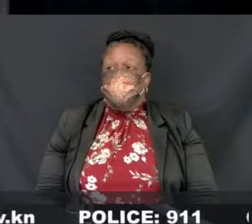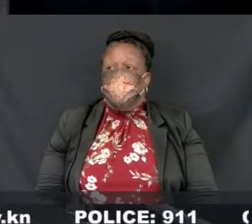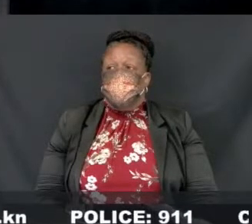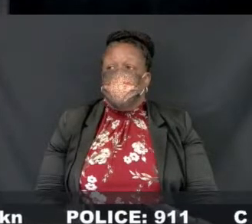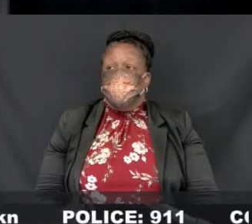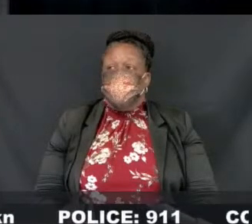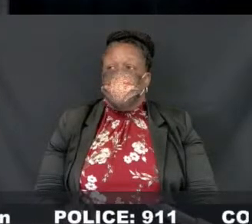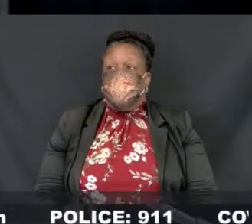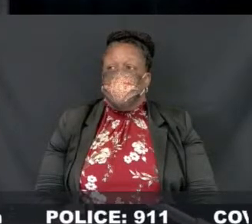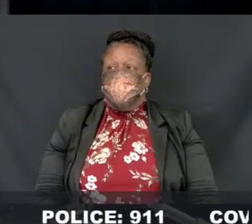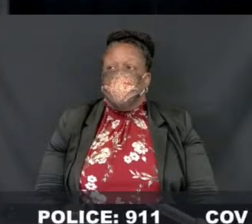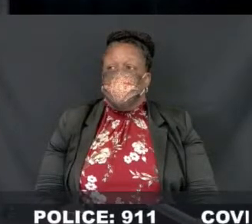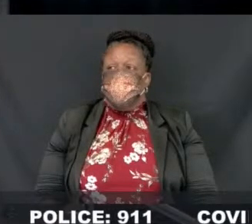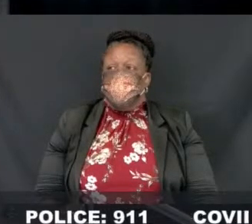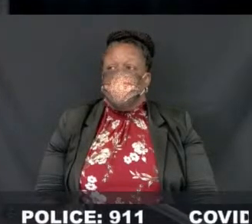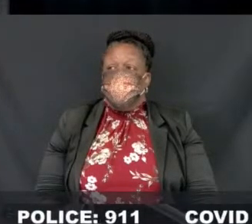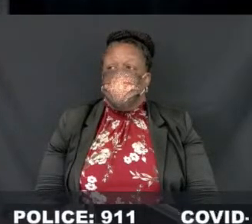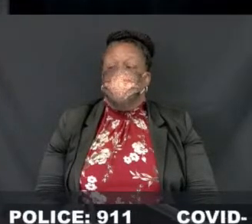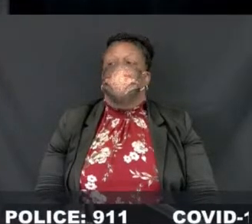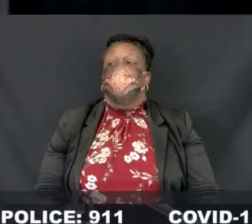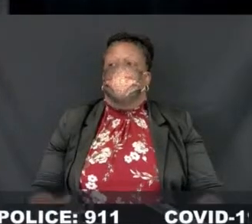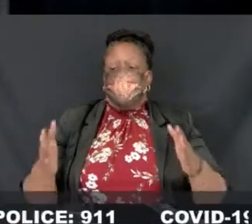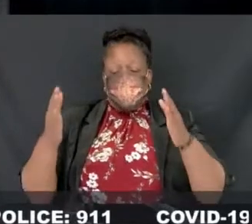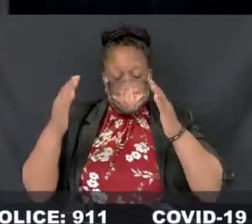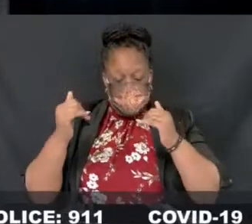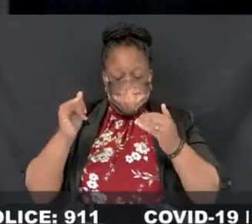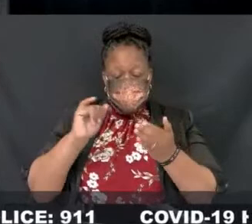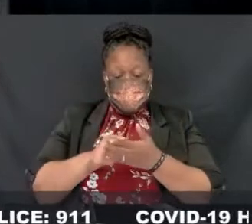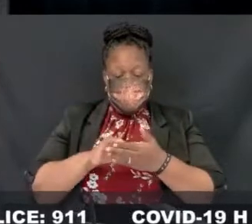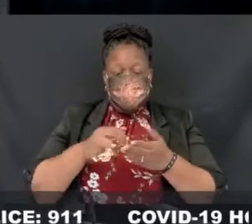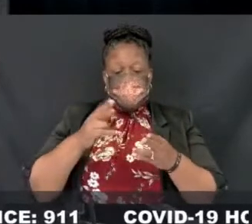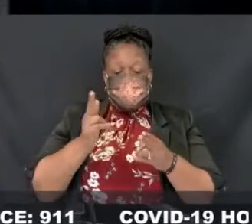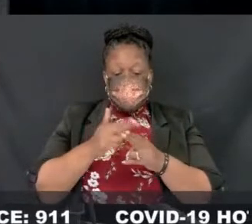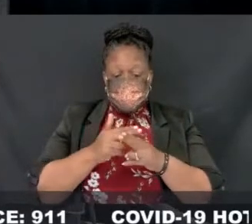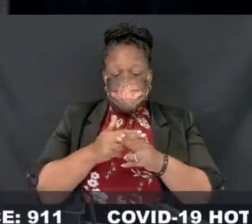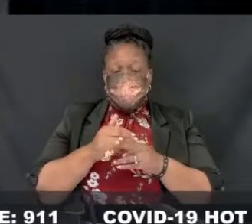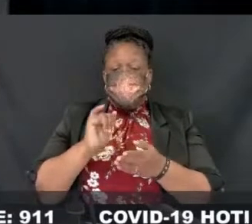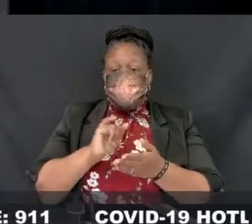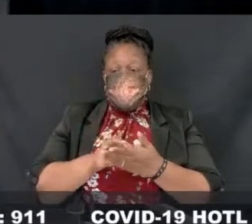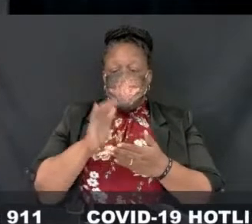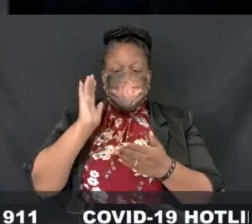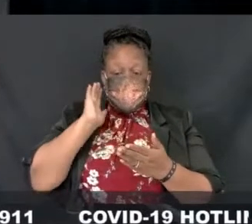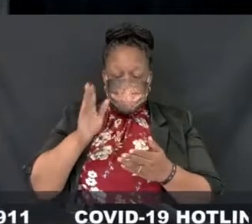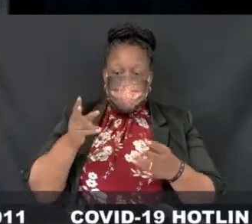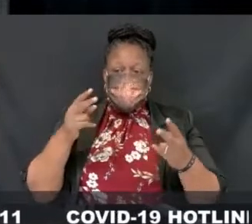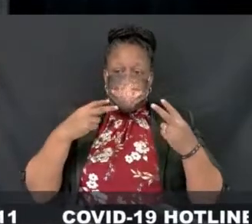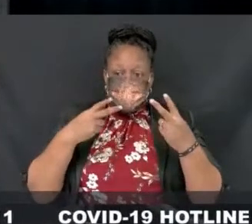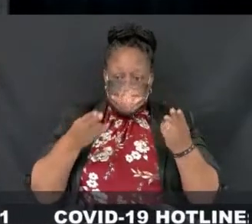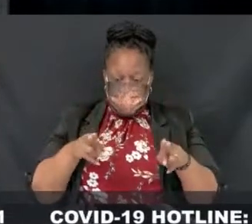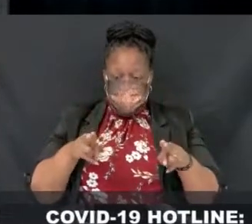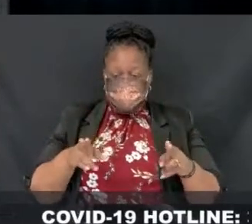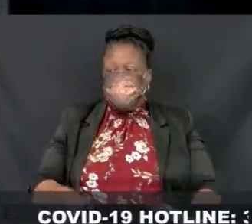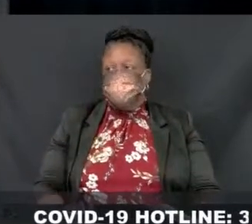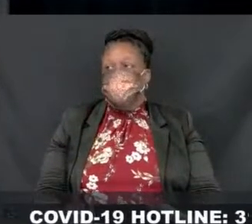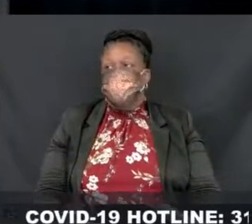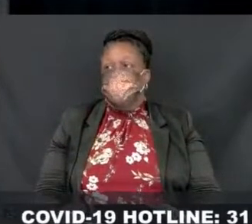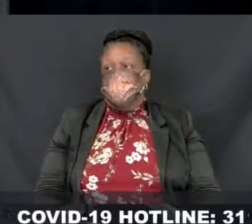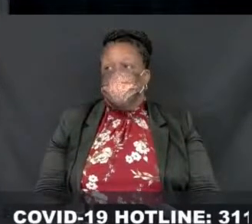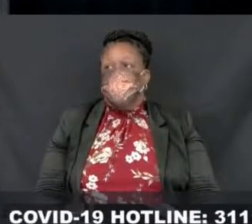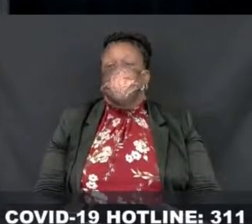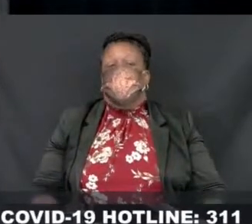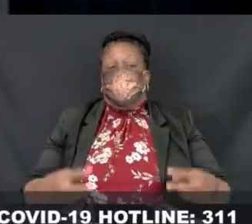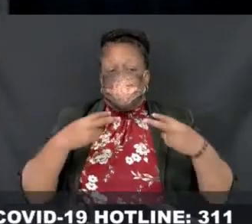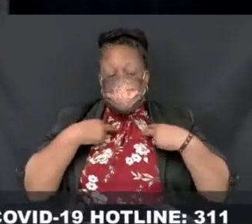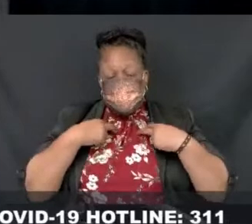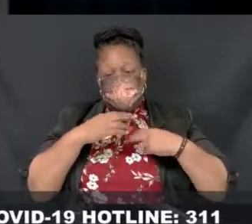doing is uploading immigration and customs card rather than writing up the paper, and you will just have it there